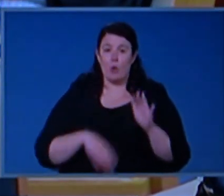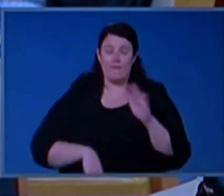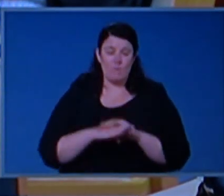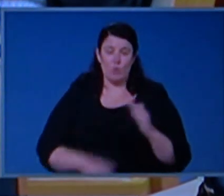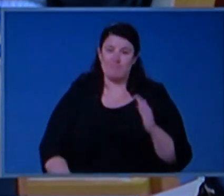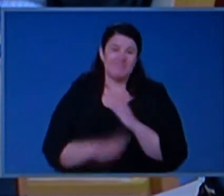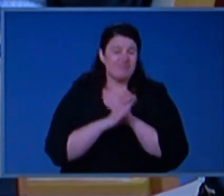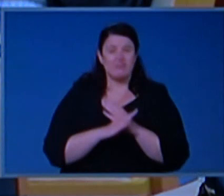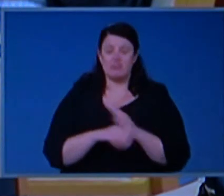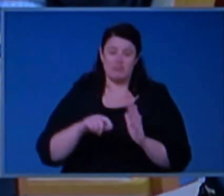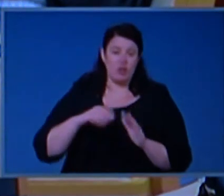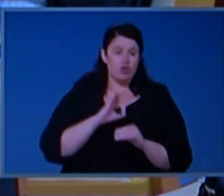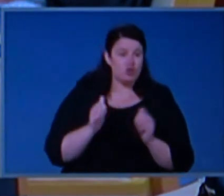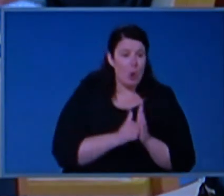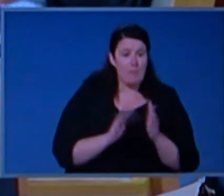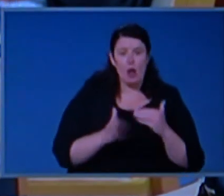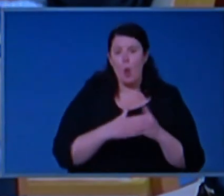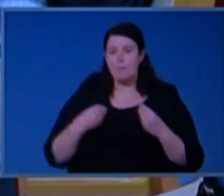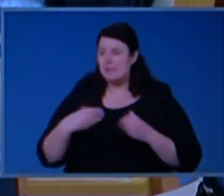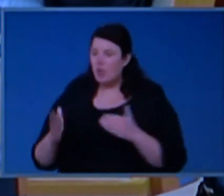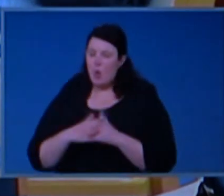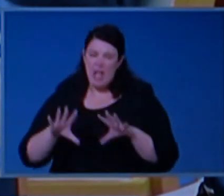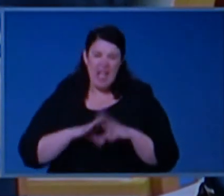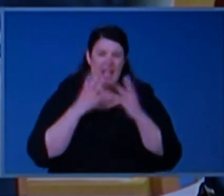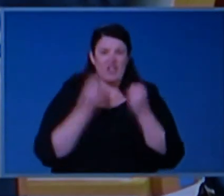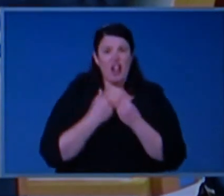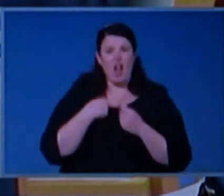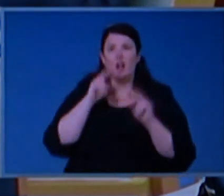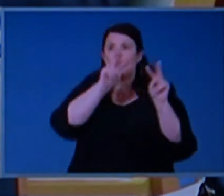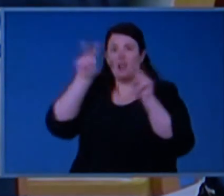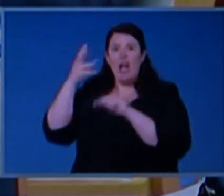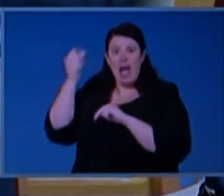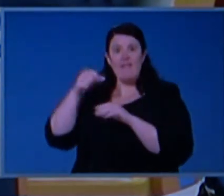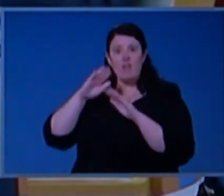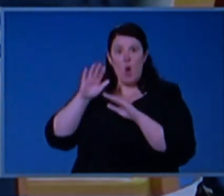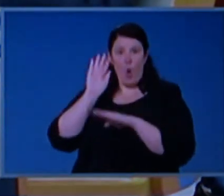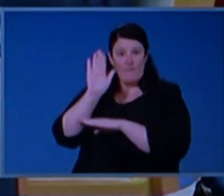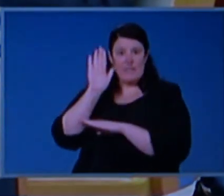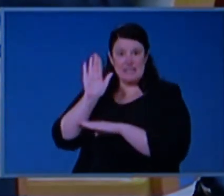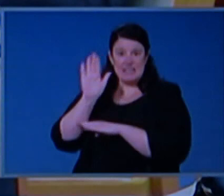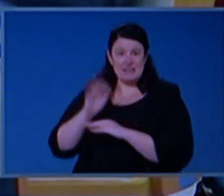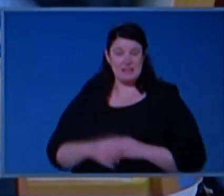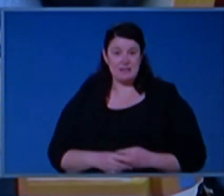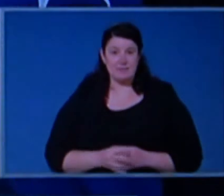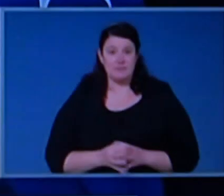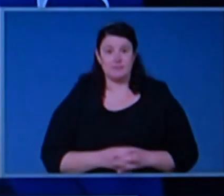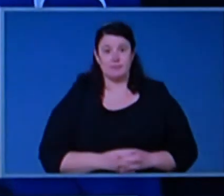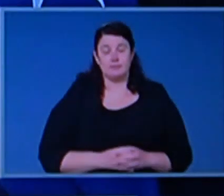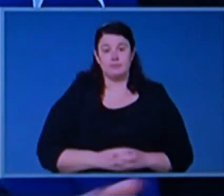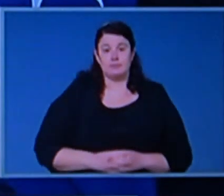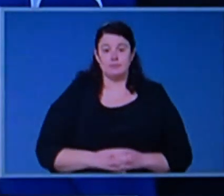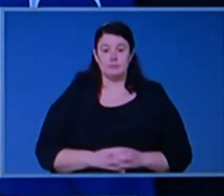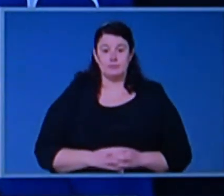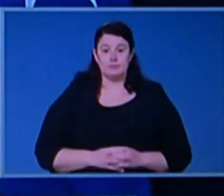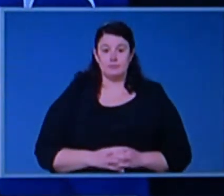avoid the situation that Professor Murphy was talking about, the overseas sort of thing where you have sort of widespread community transmission? Yeah, well, it's going to